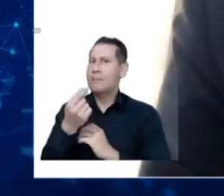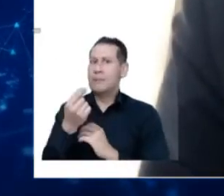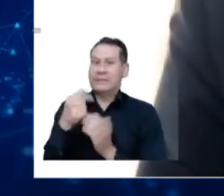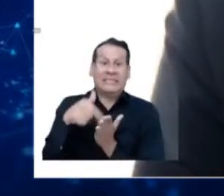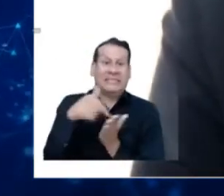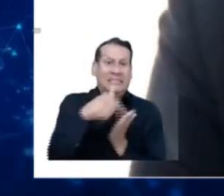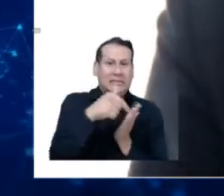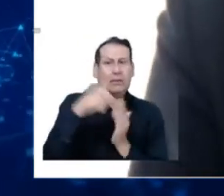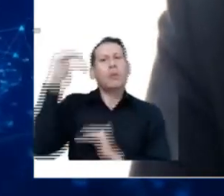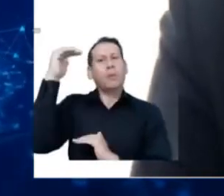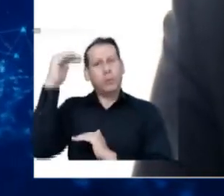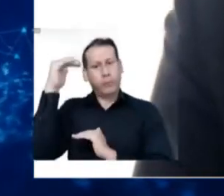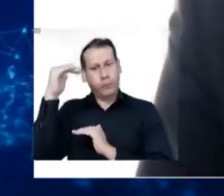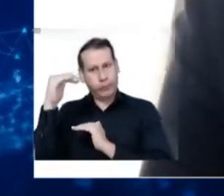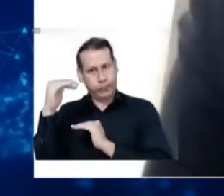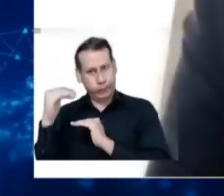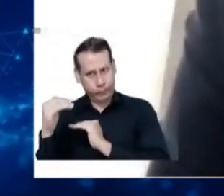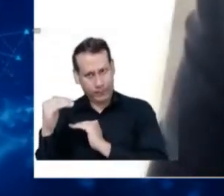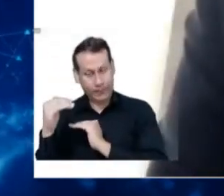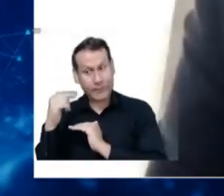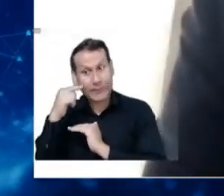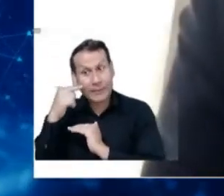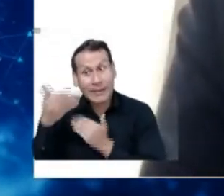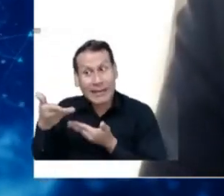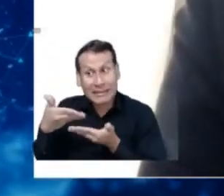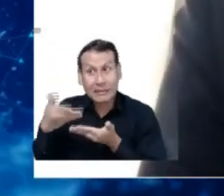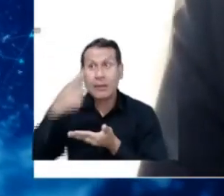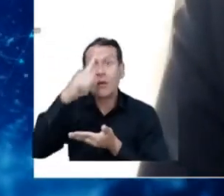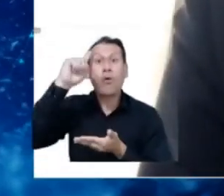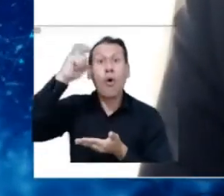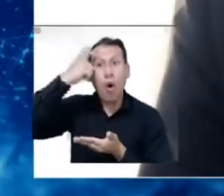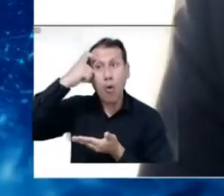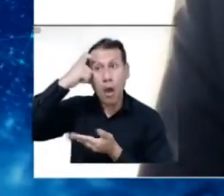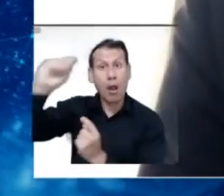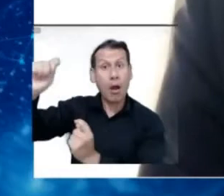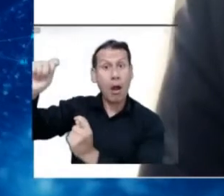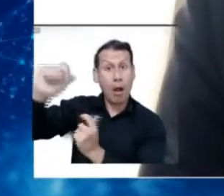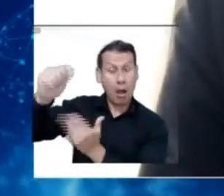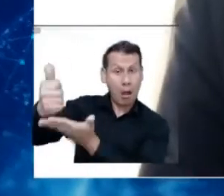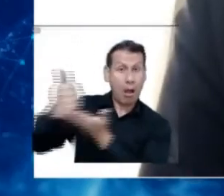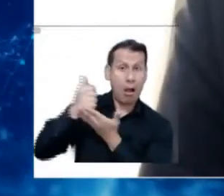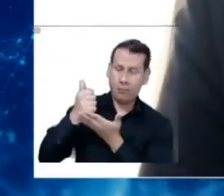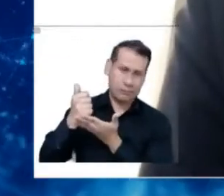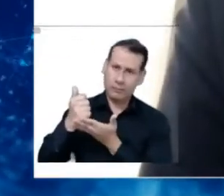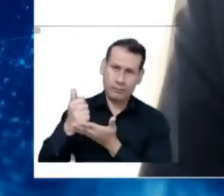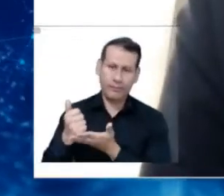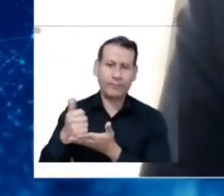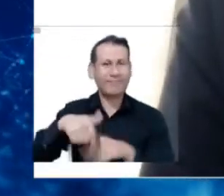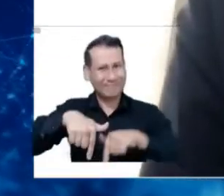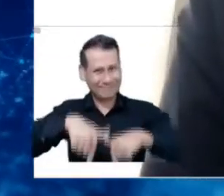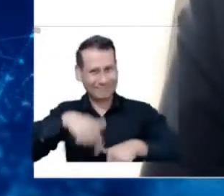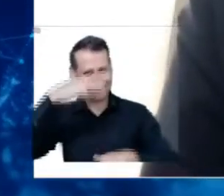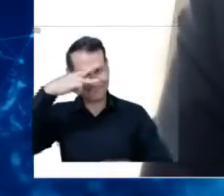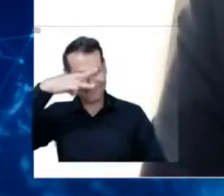service. This service does not have any government subsidies. And for example, in Mexico,